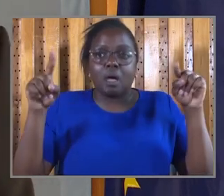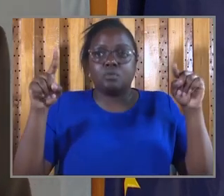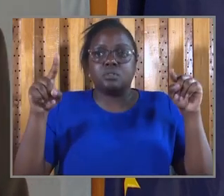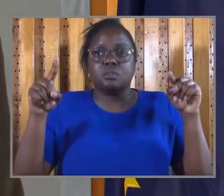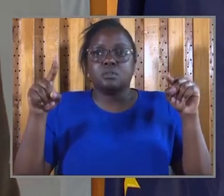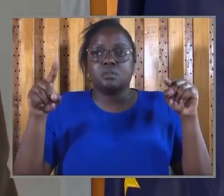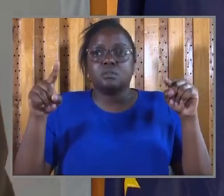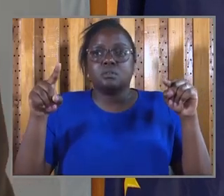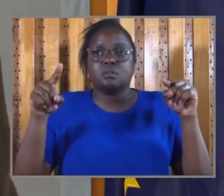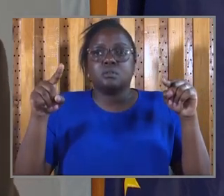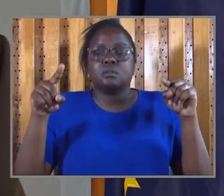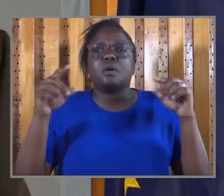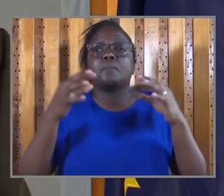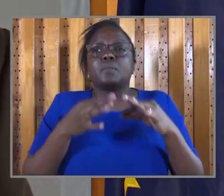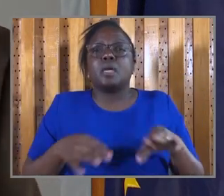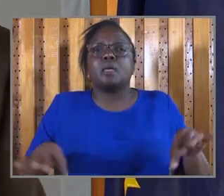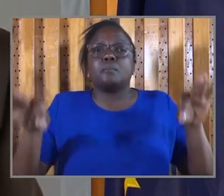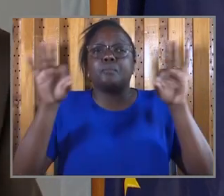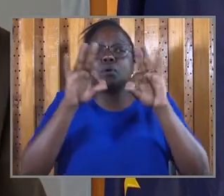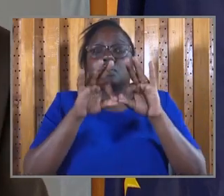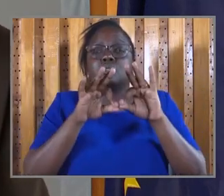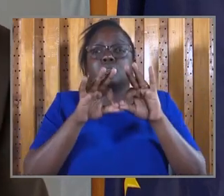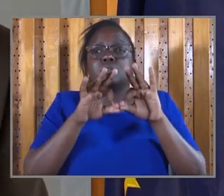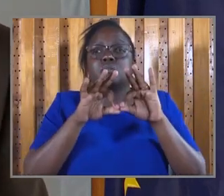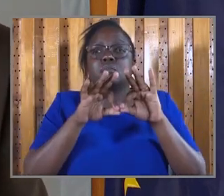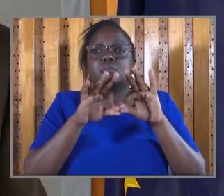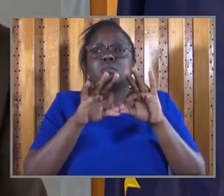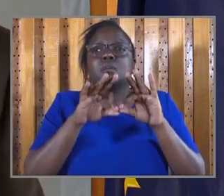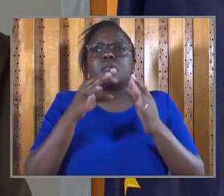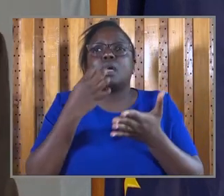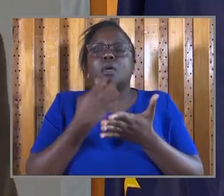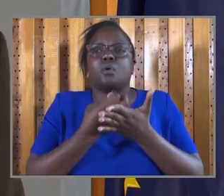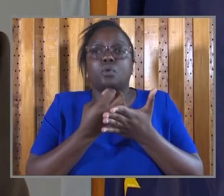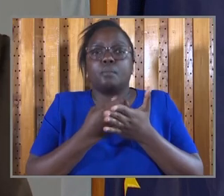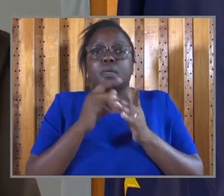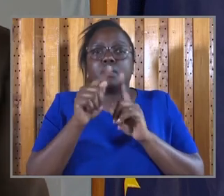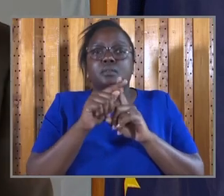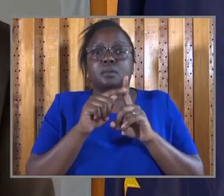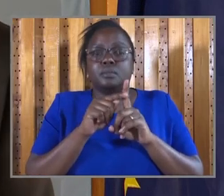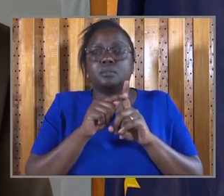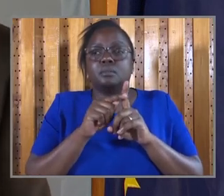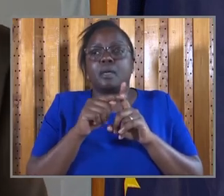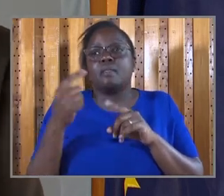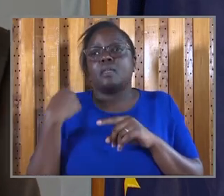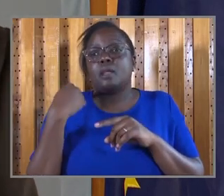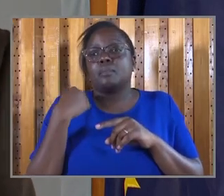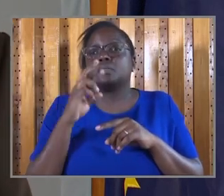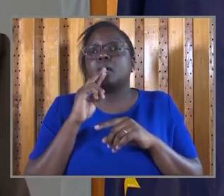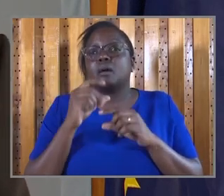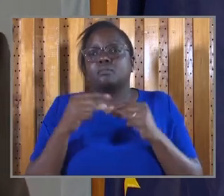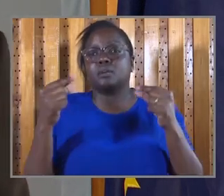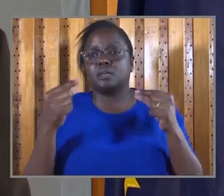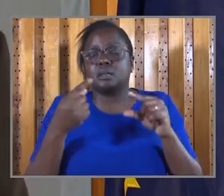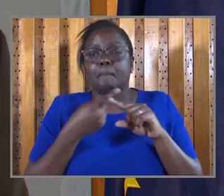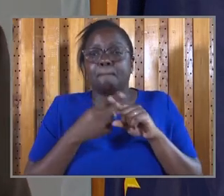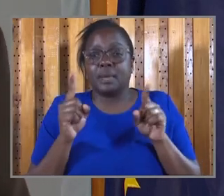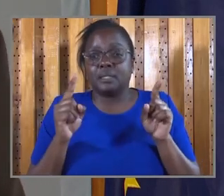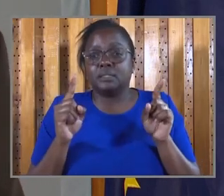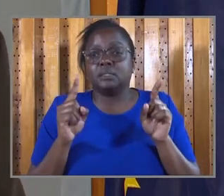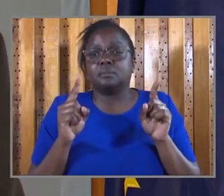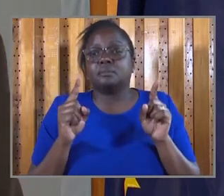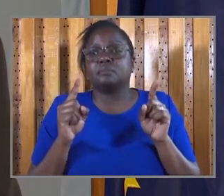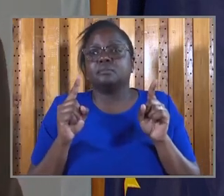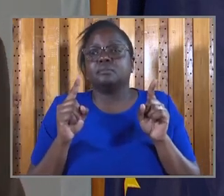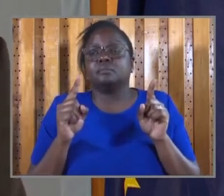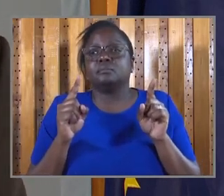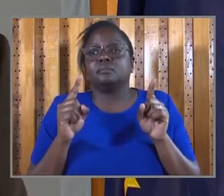the fundamental potential that is there in economic terms. Yes, our trade numbers are looking great, but frankly speaking, I think there is much more